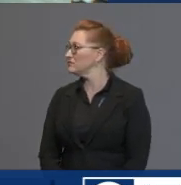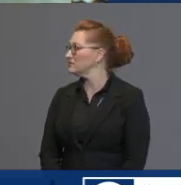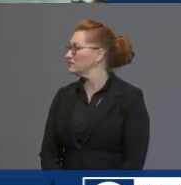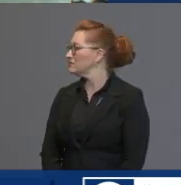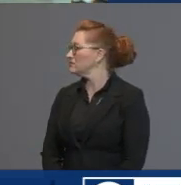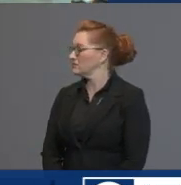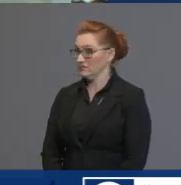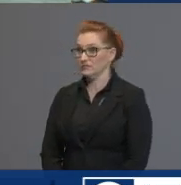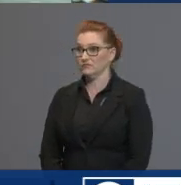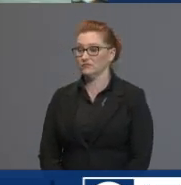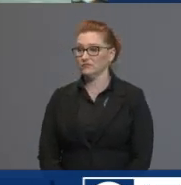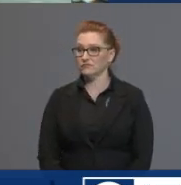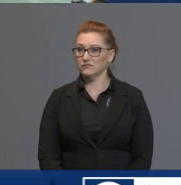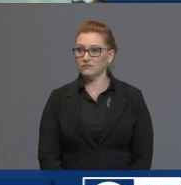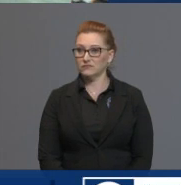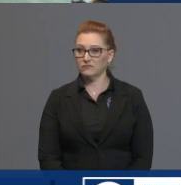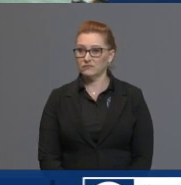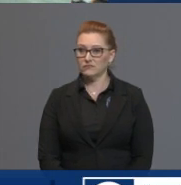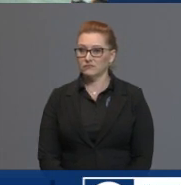yeah, they're